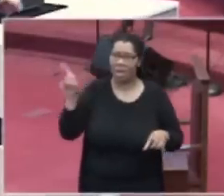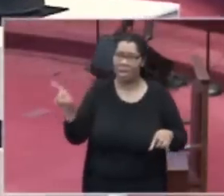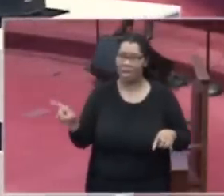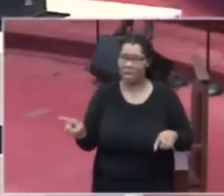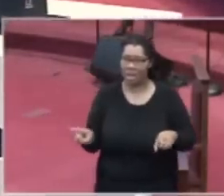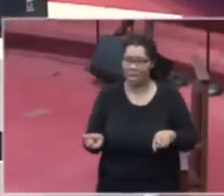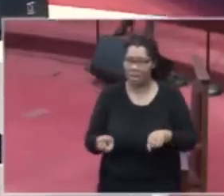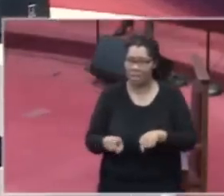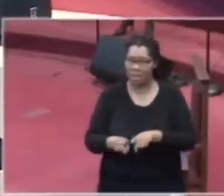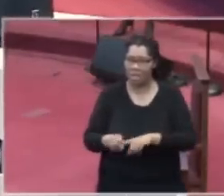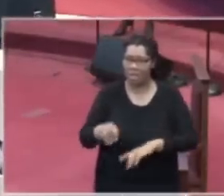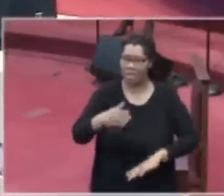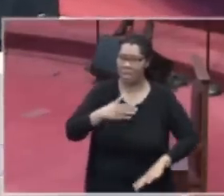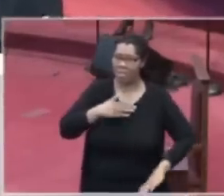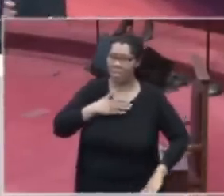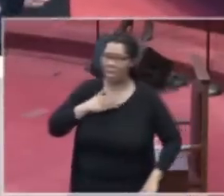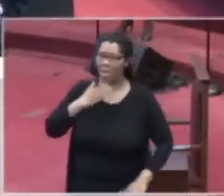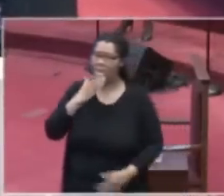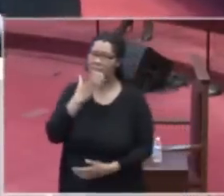Lord, I agree.